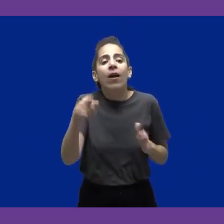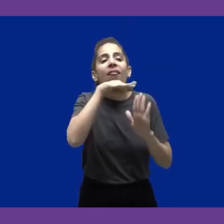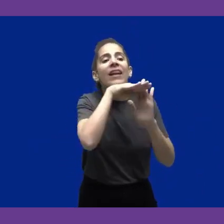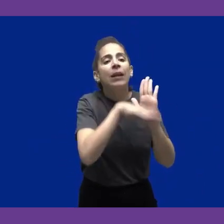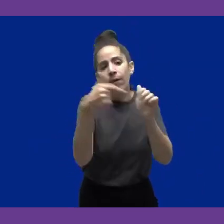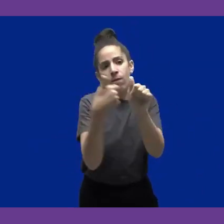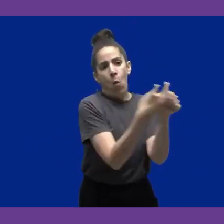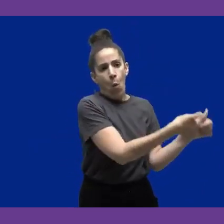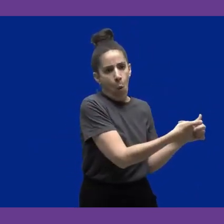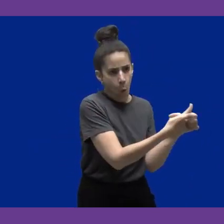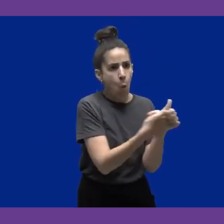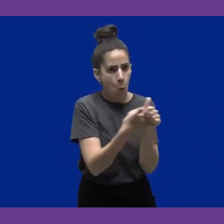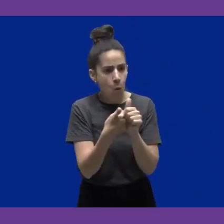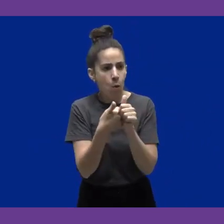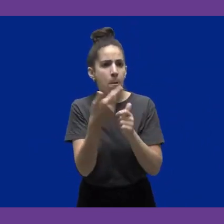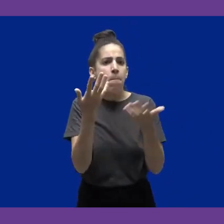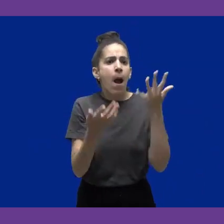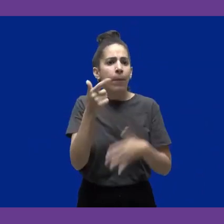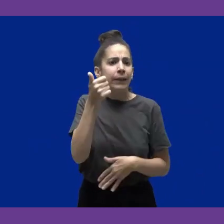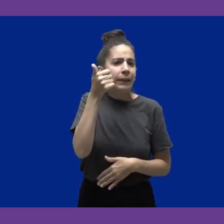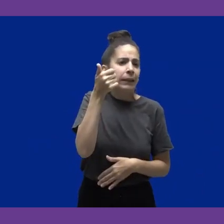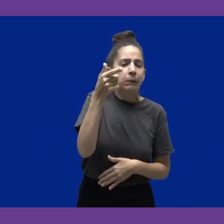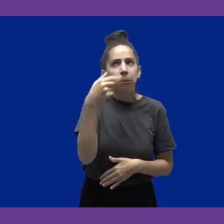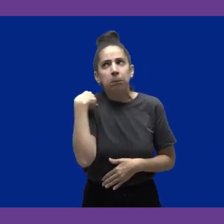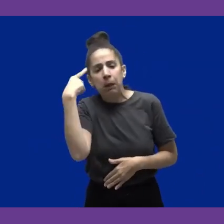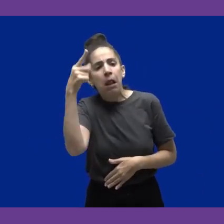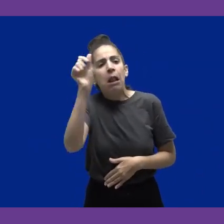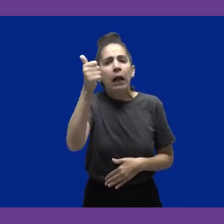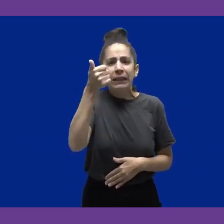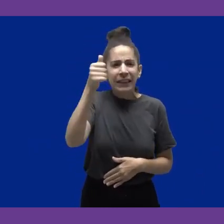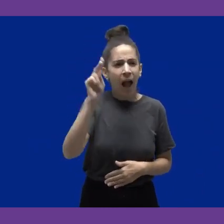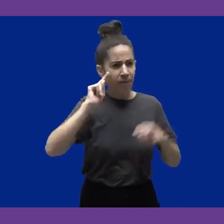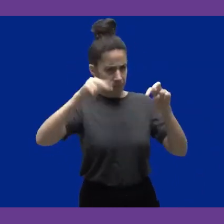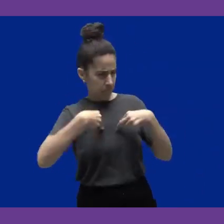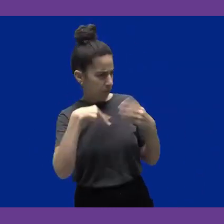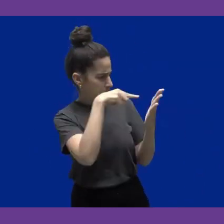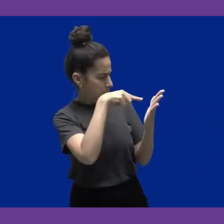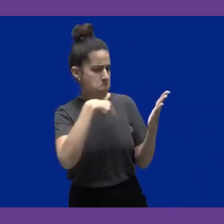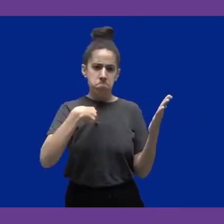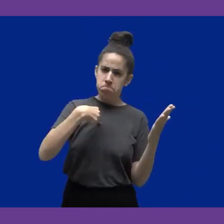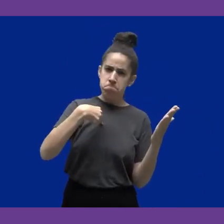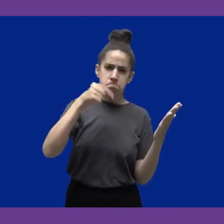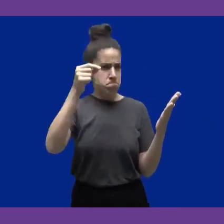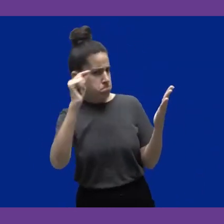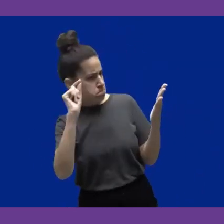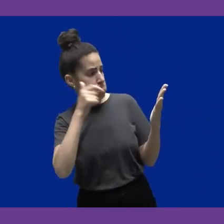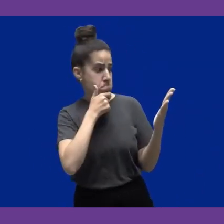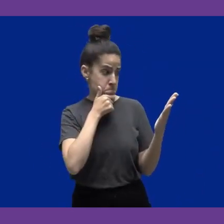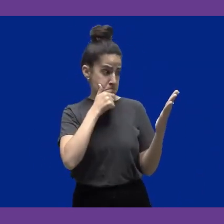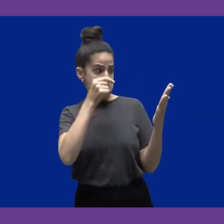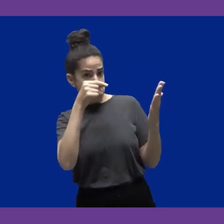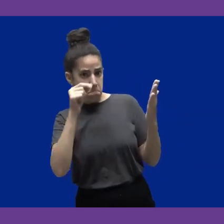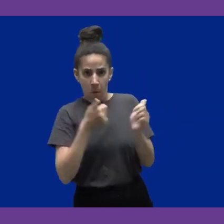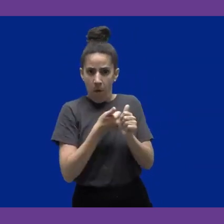if not, make sure that you are fulfilling what's said there. The ideal thing will be having the standards in